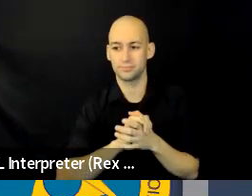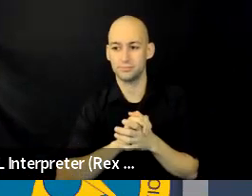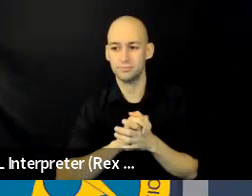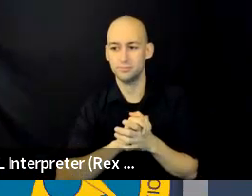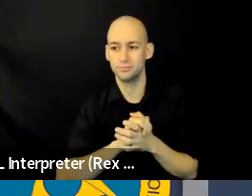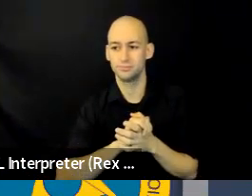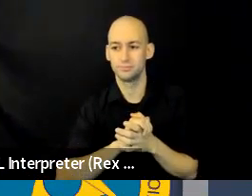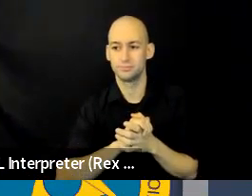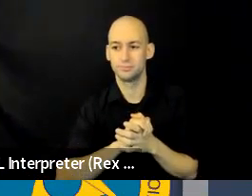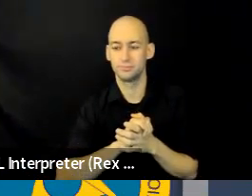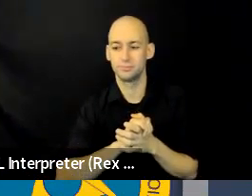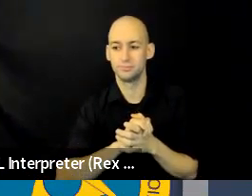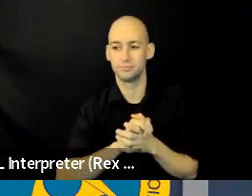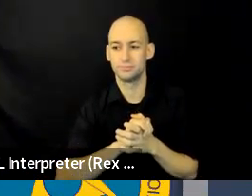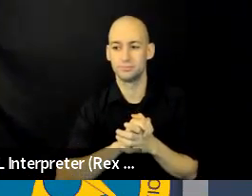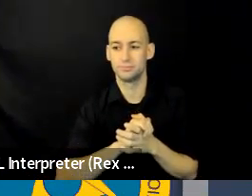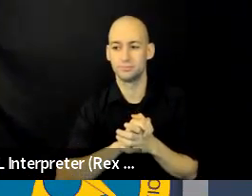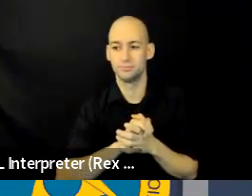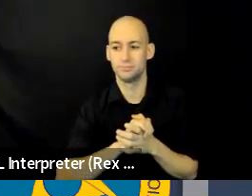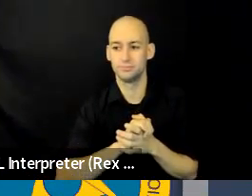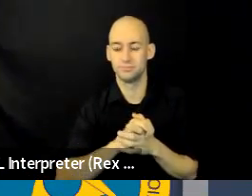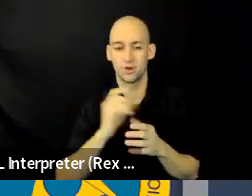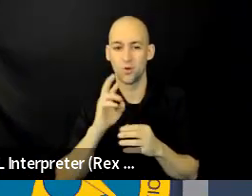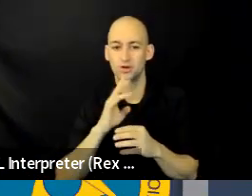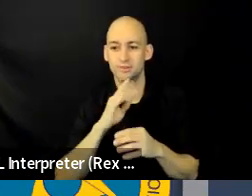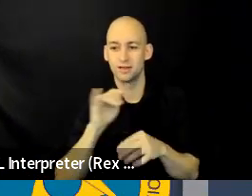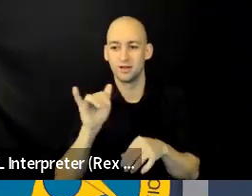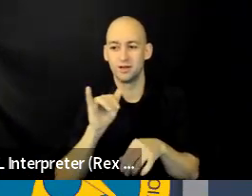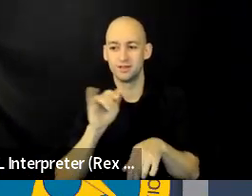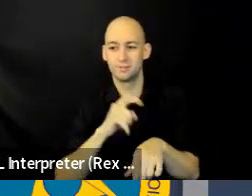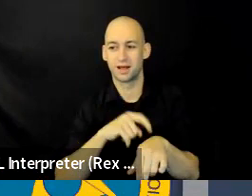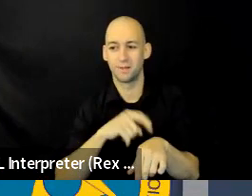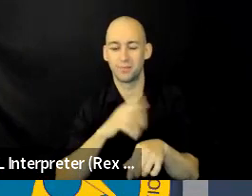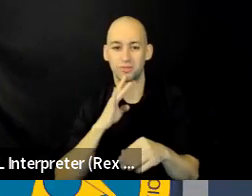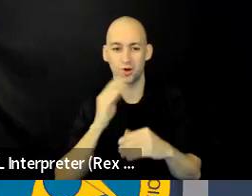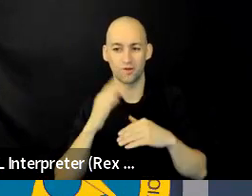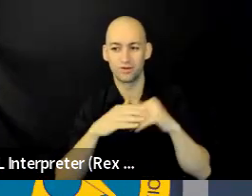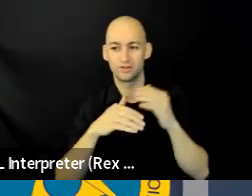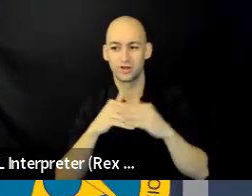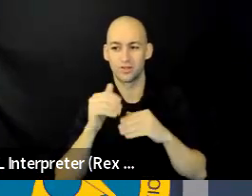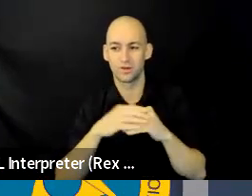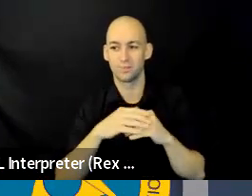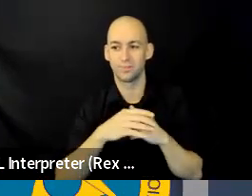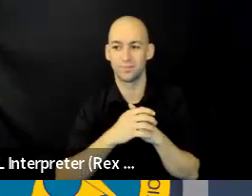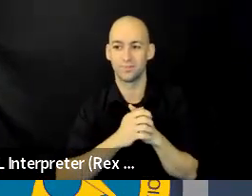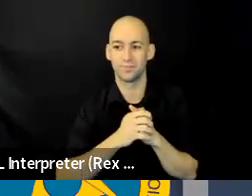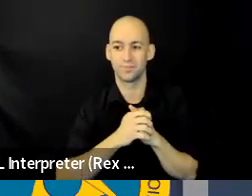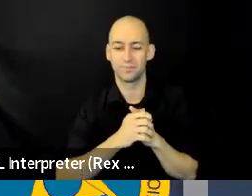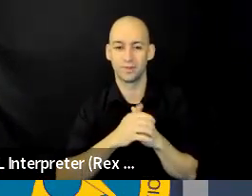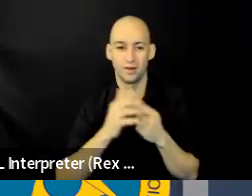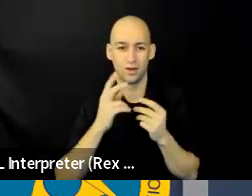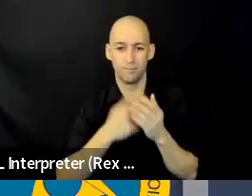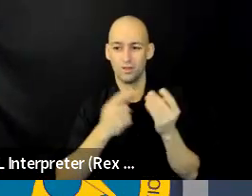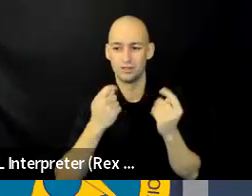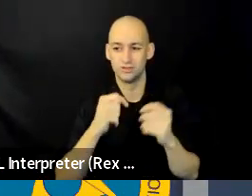Yeah. They can. Or speak at once, talk over each other. No, but if you both come up, then we We're won't both have trying the to catch transition